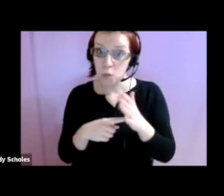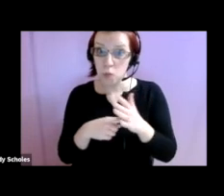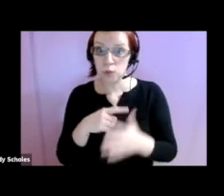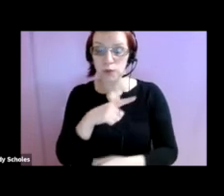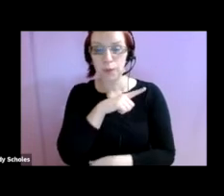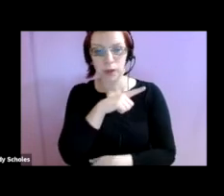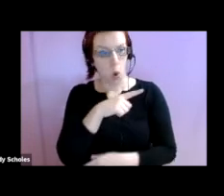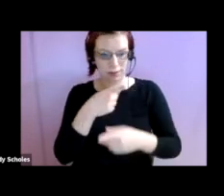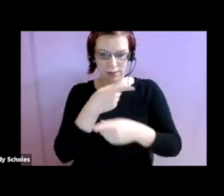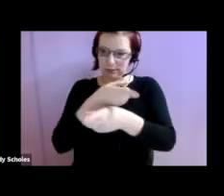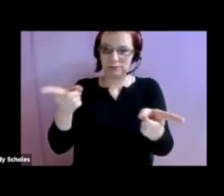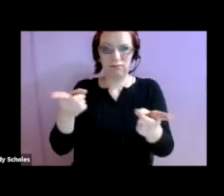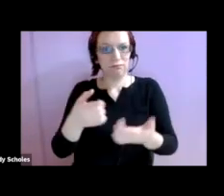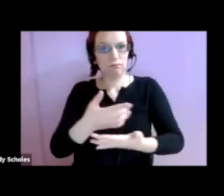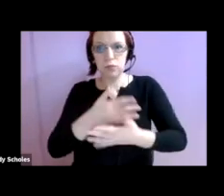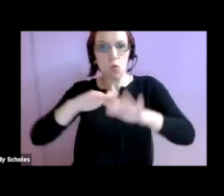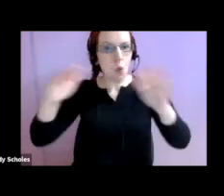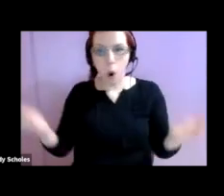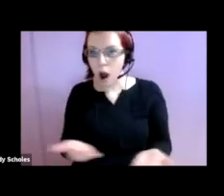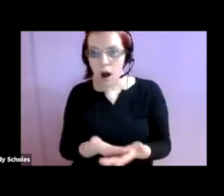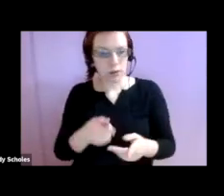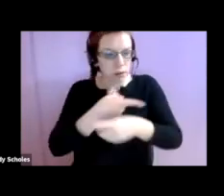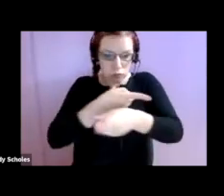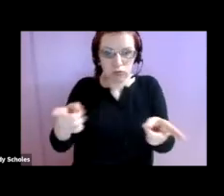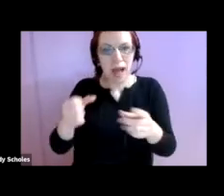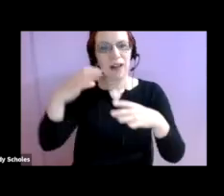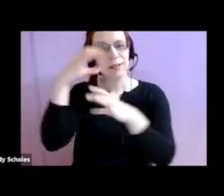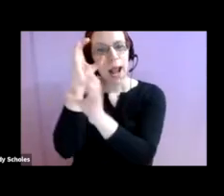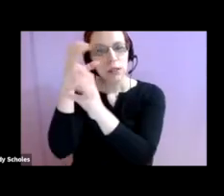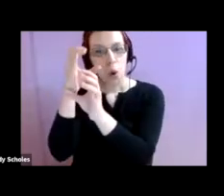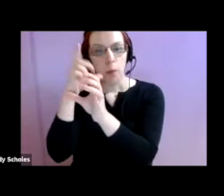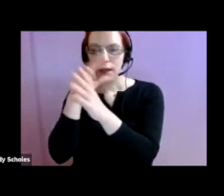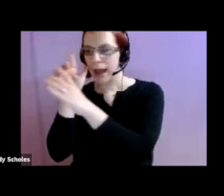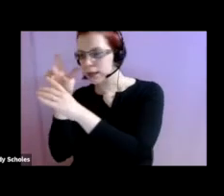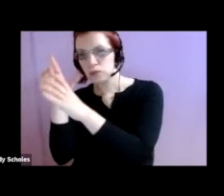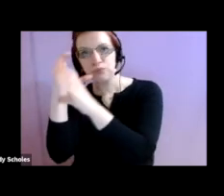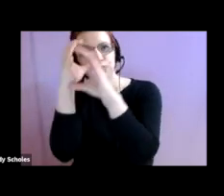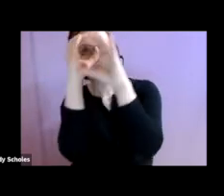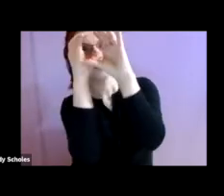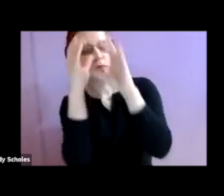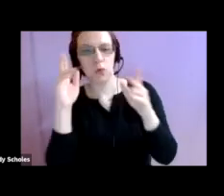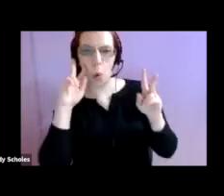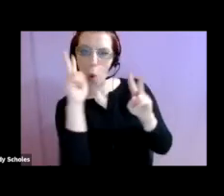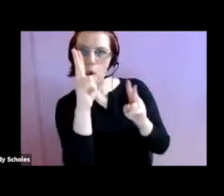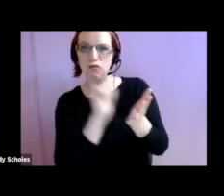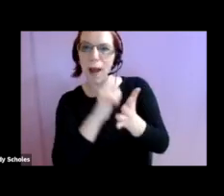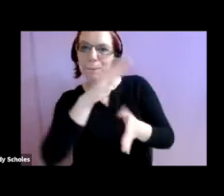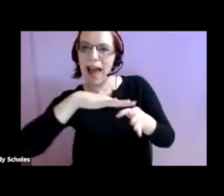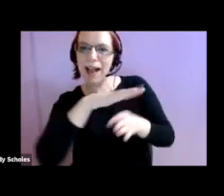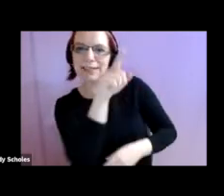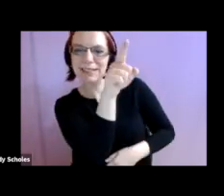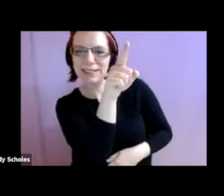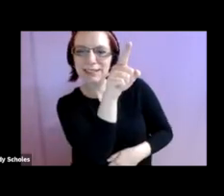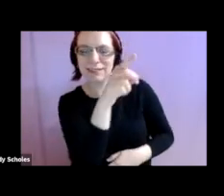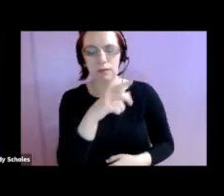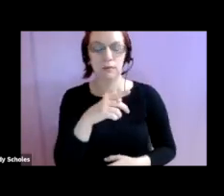people with telescopes could point them to that region of the sky. Because neutron stars, unlike